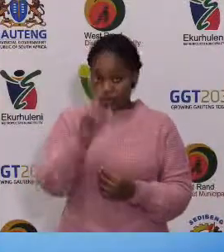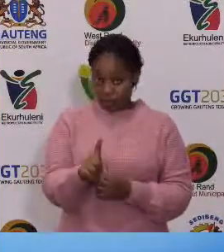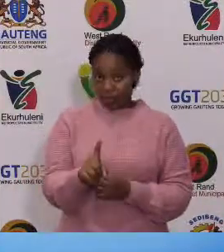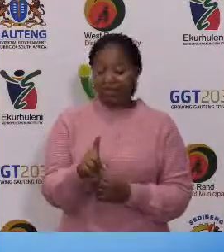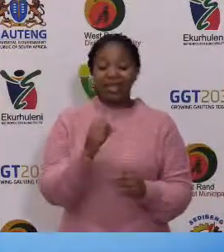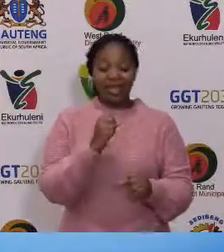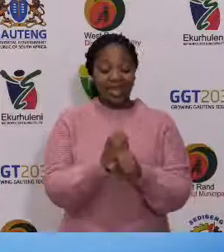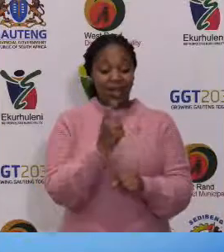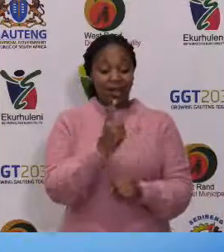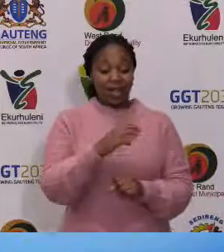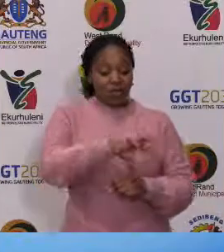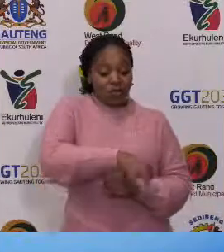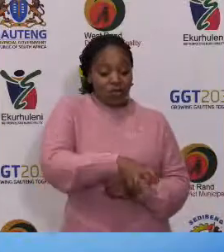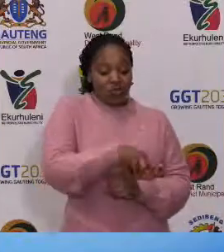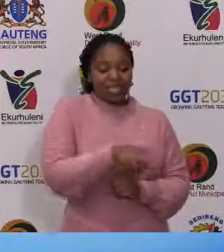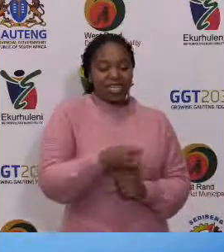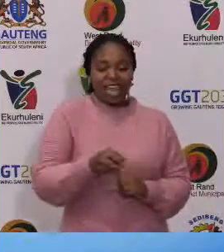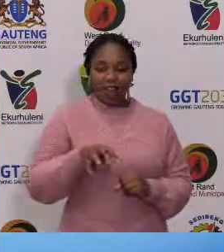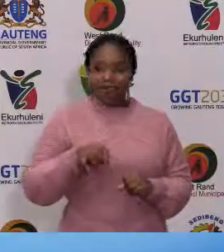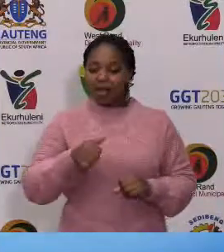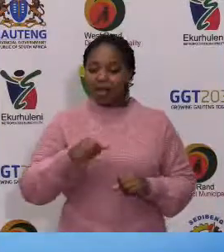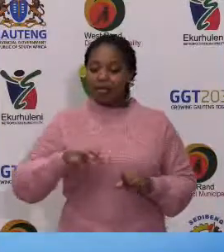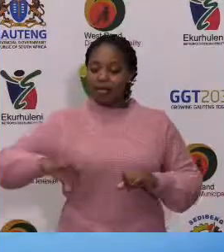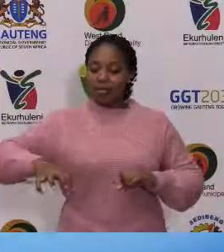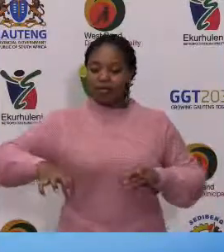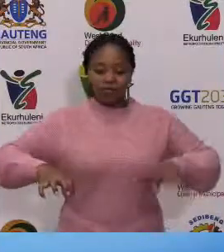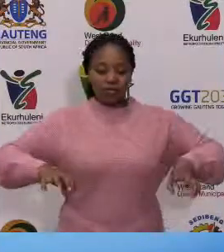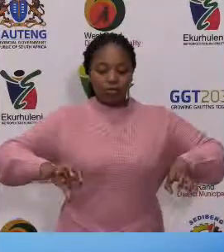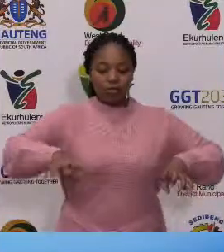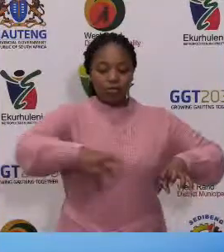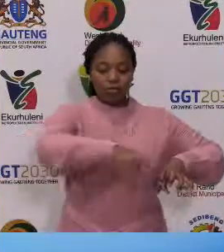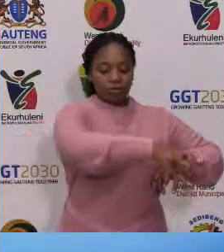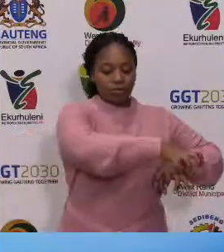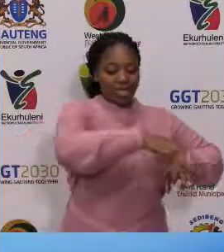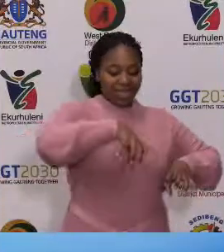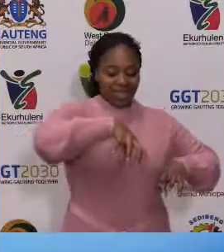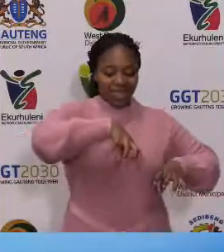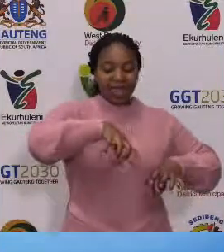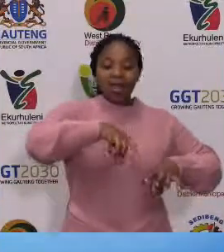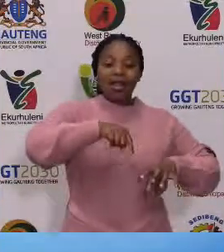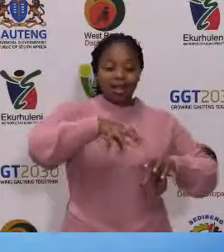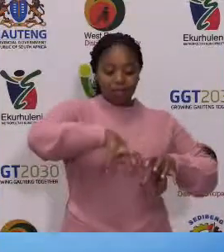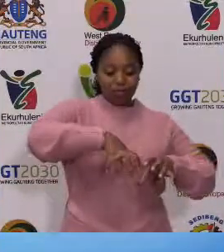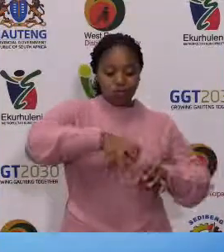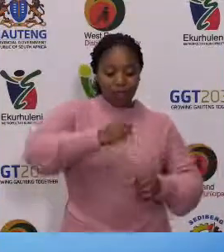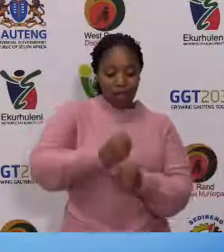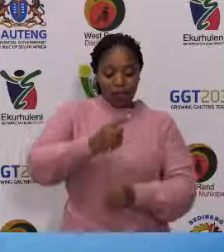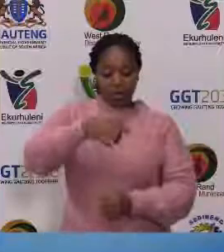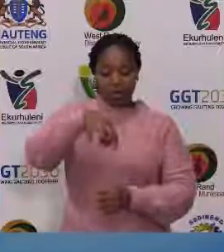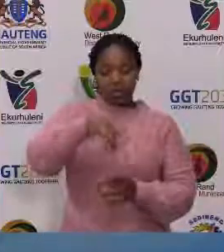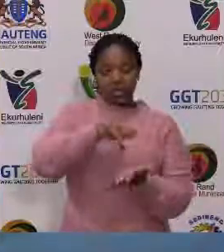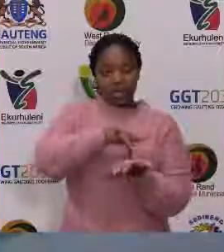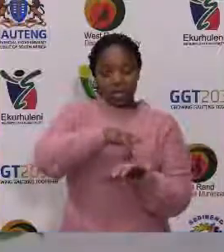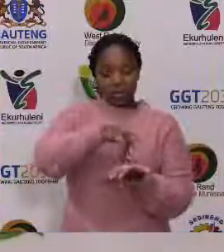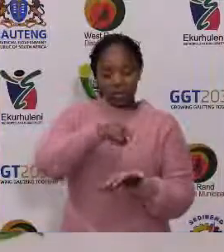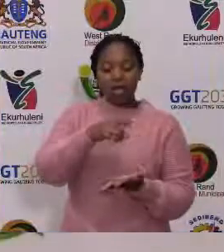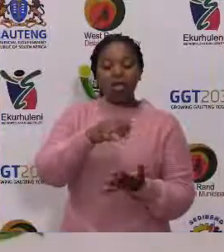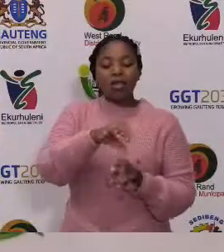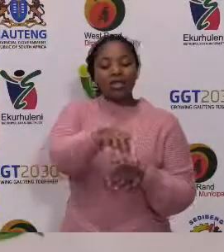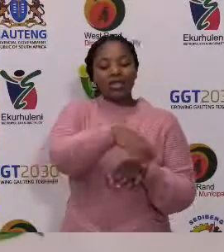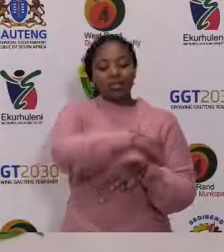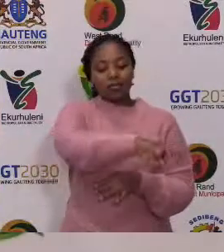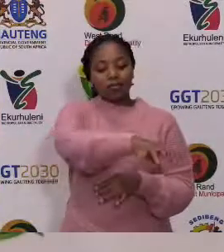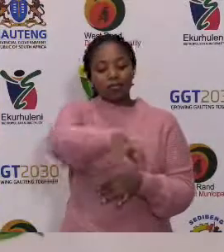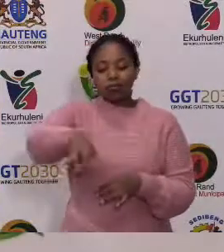is surrounded by provinces that have a lot of activity, for which the risk is either medium or high. You can see there the